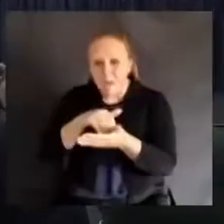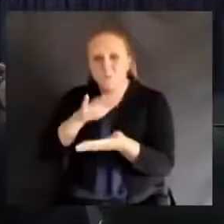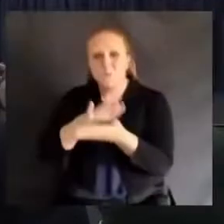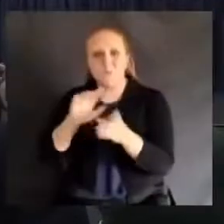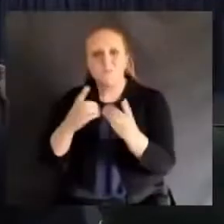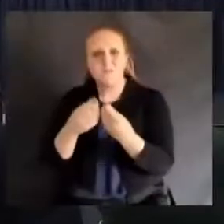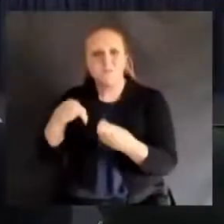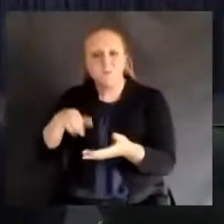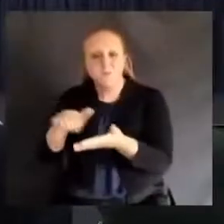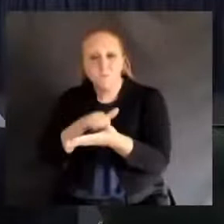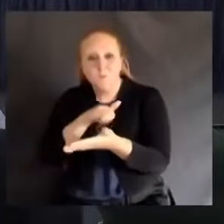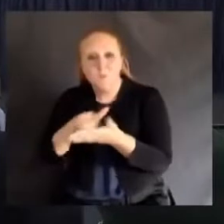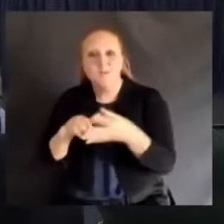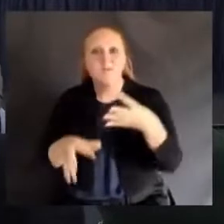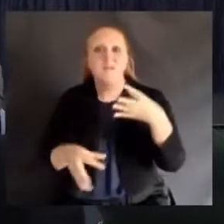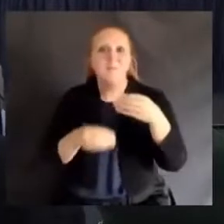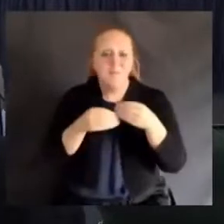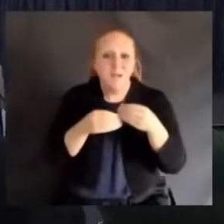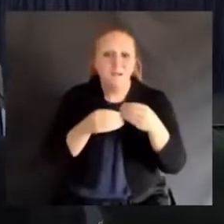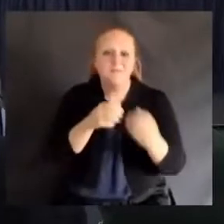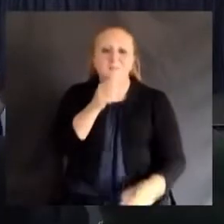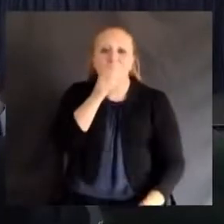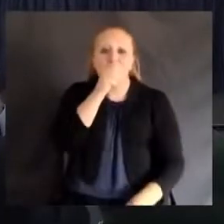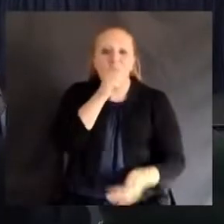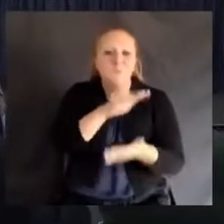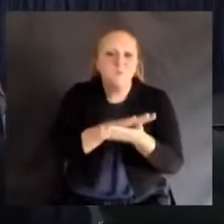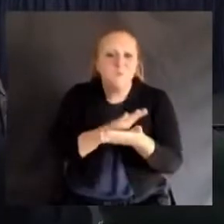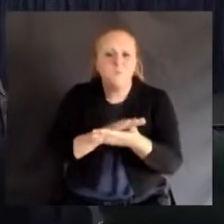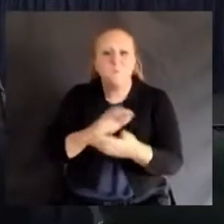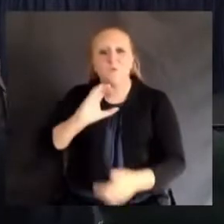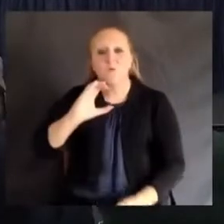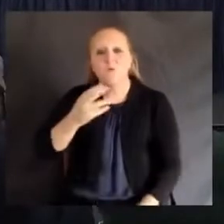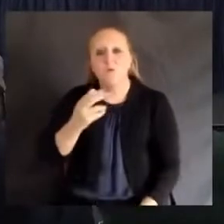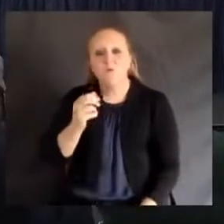including charter schools, religious schools,